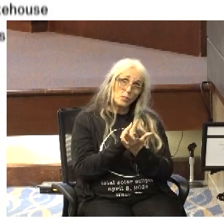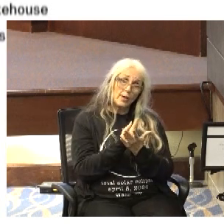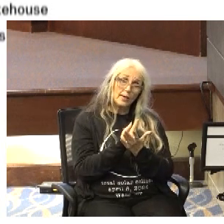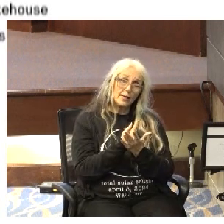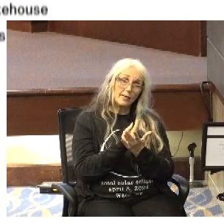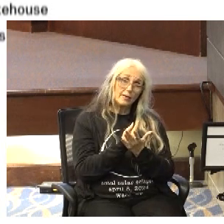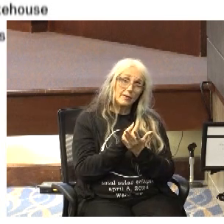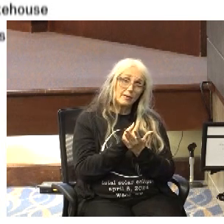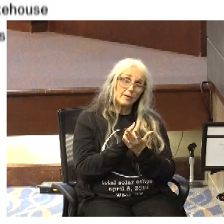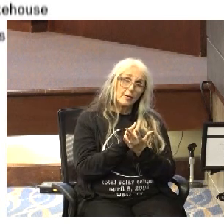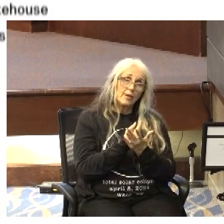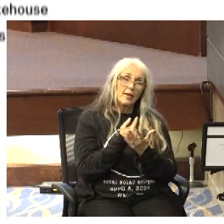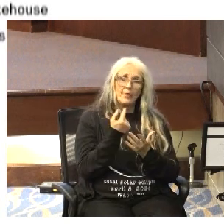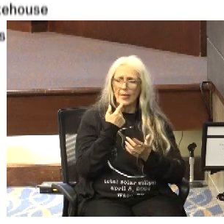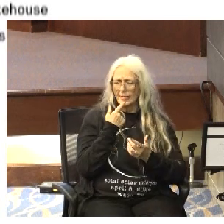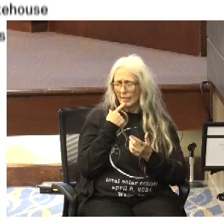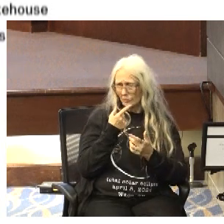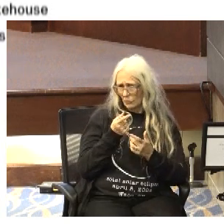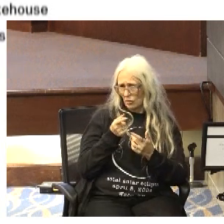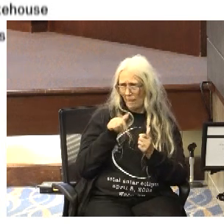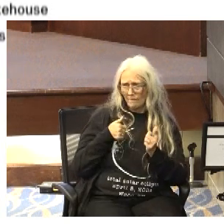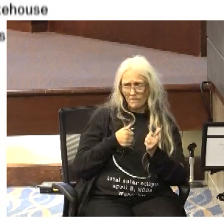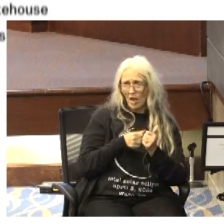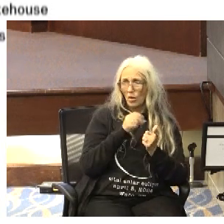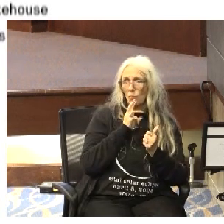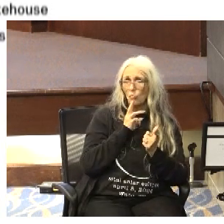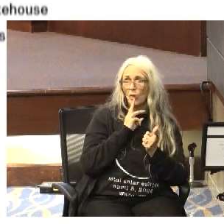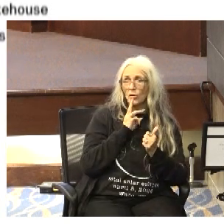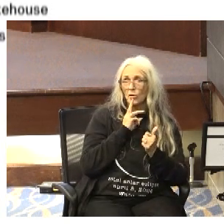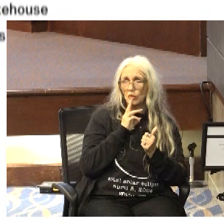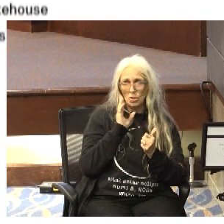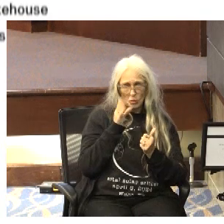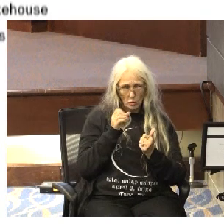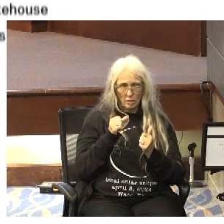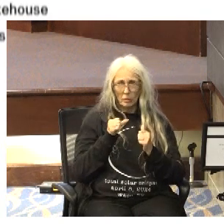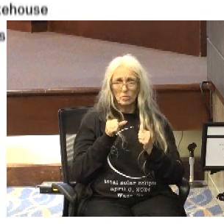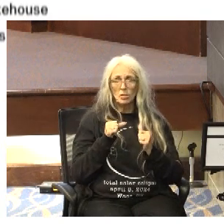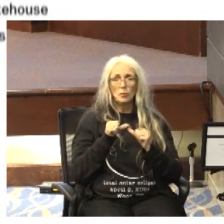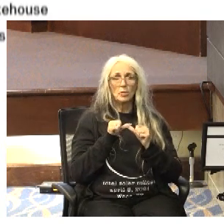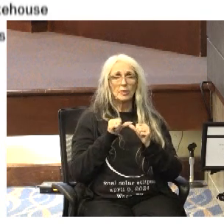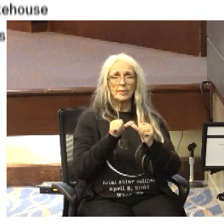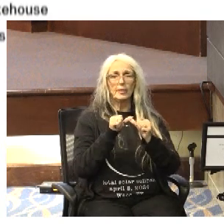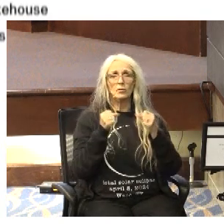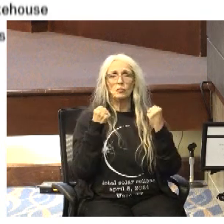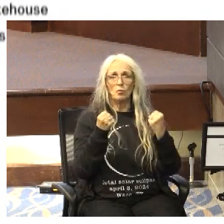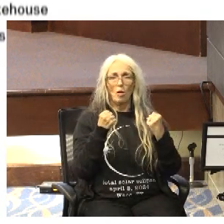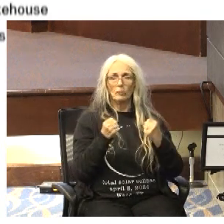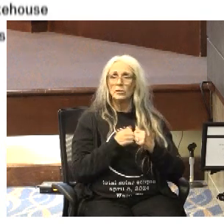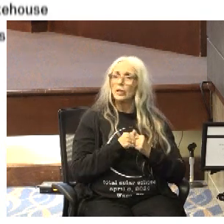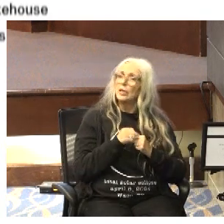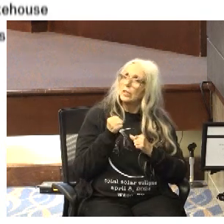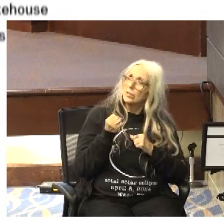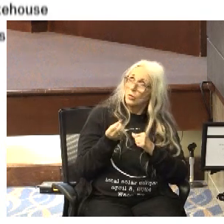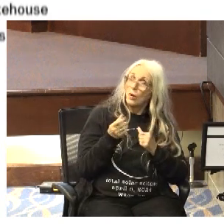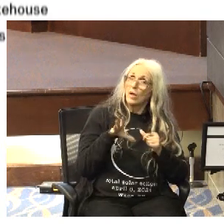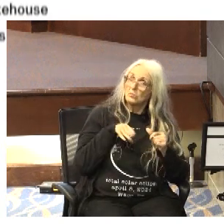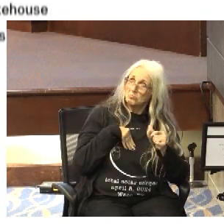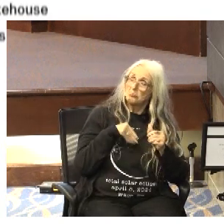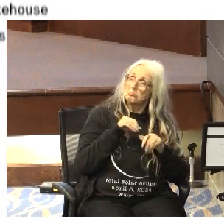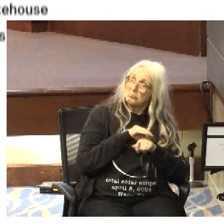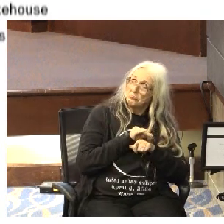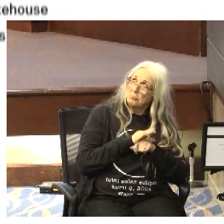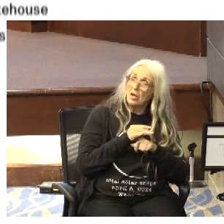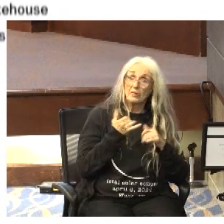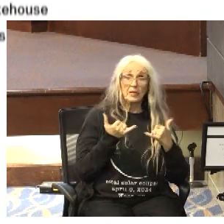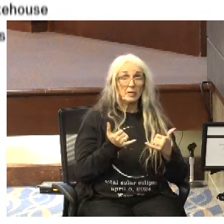presented my thesis, he said, Peter, follow the water and you'll land on your feet. And I really heeded that advice. And this one took it to a whole new